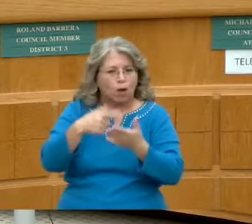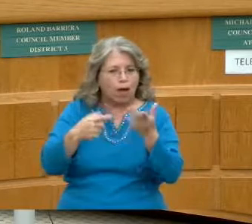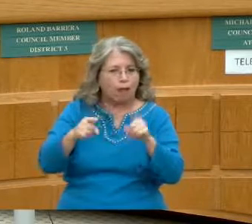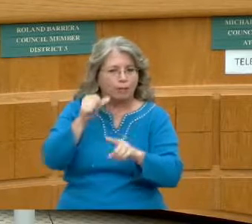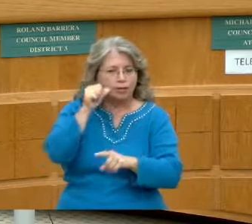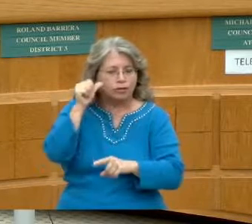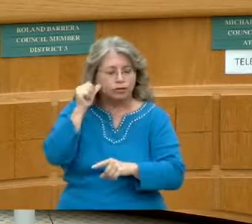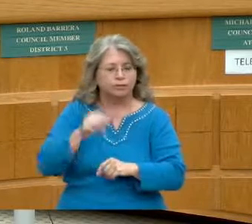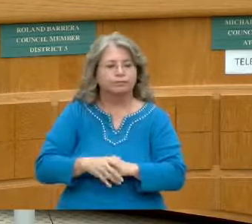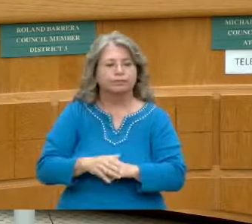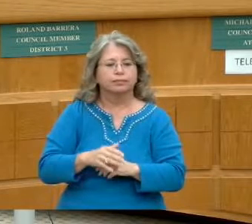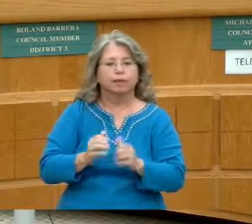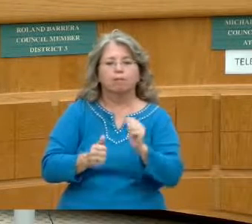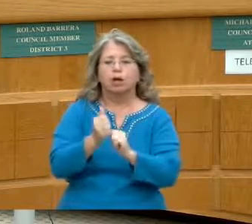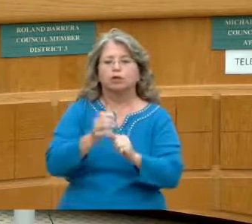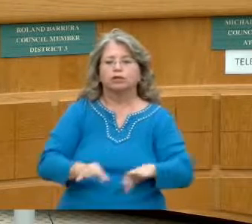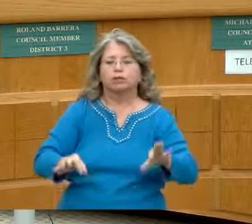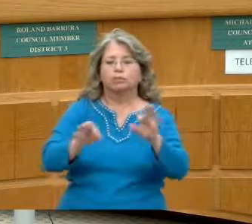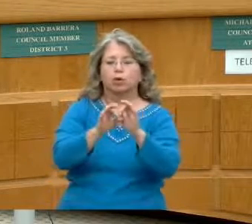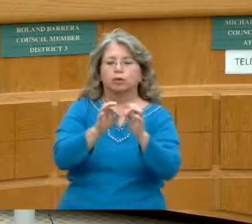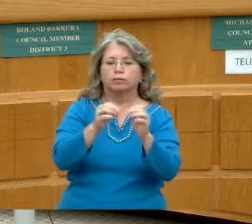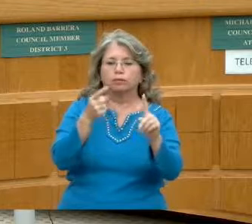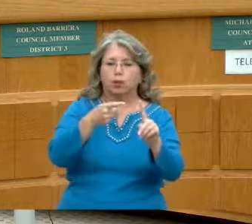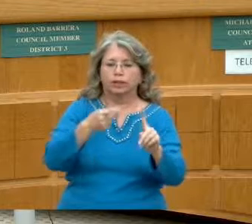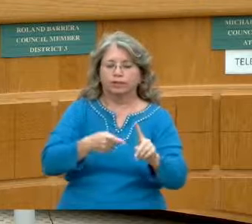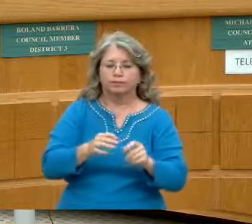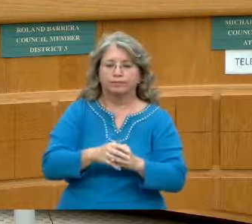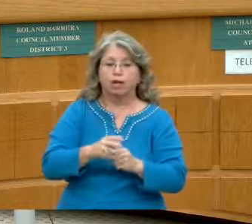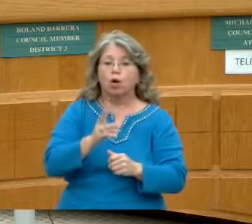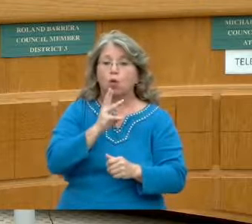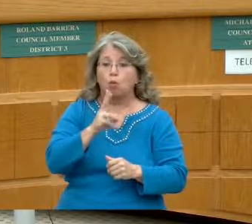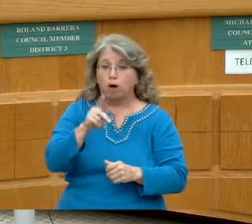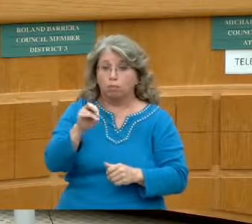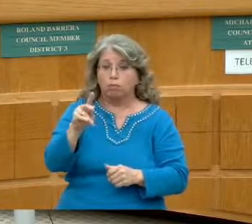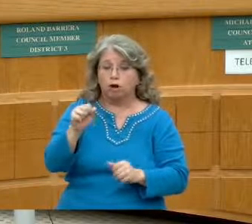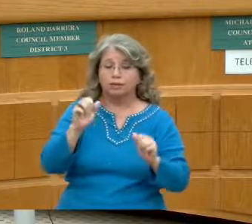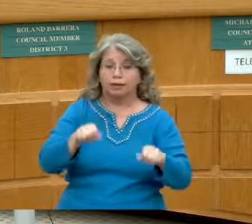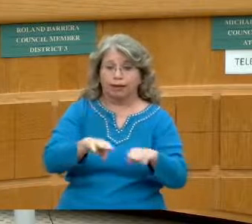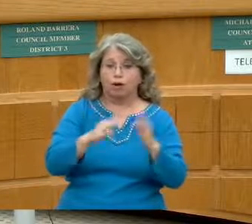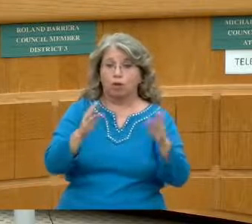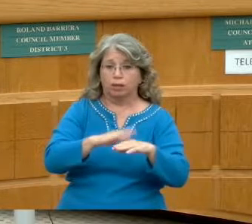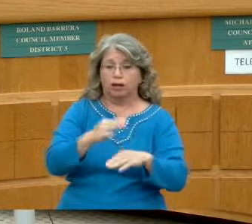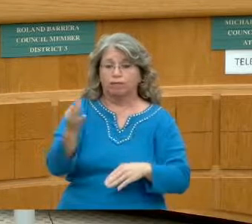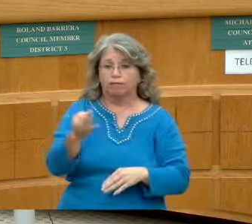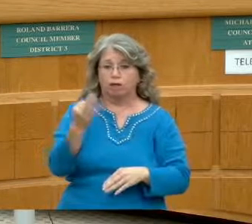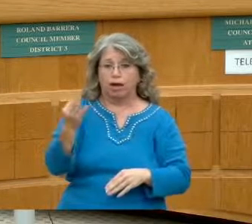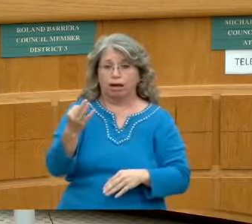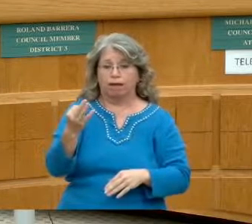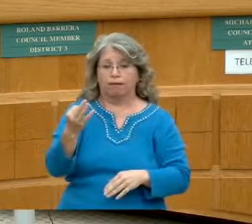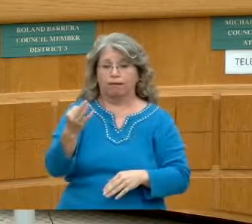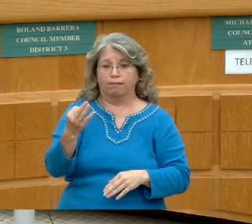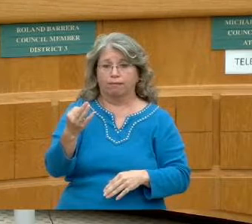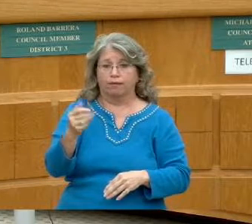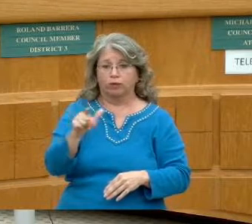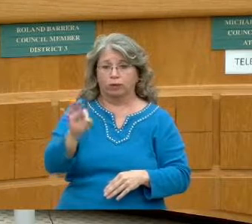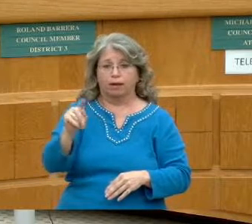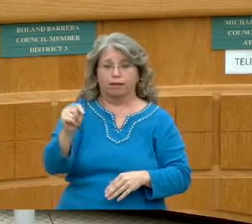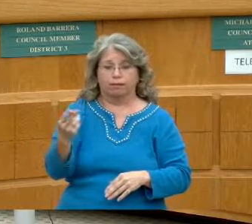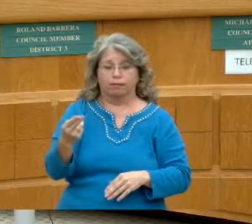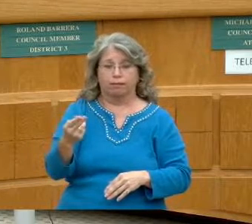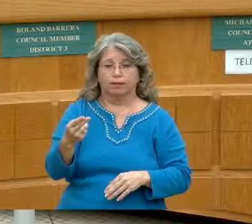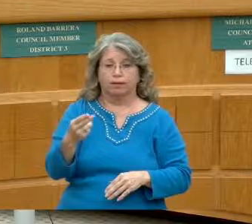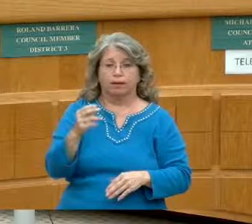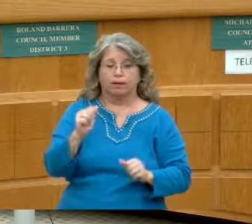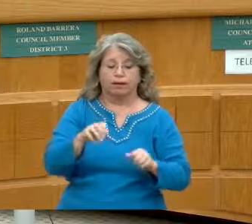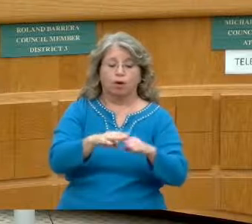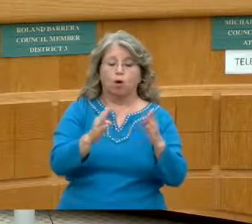some of the most important highlights for our county. Water parks can be open Friday, May 29th, and this is going to operate at 25%